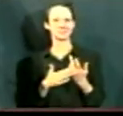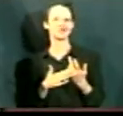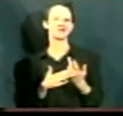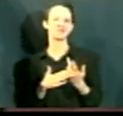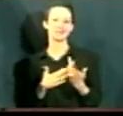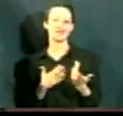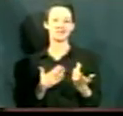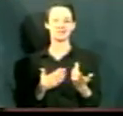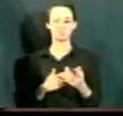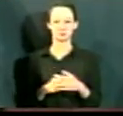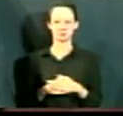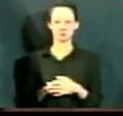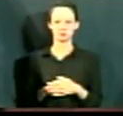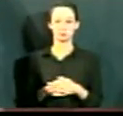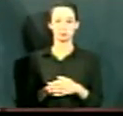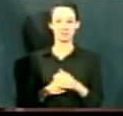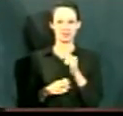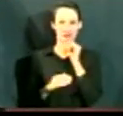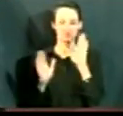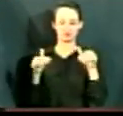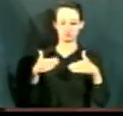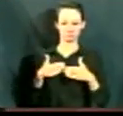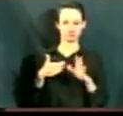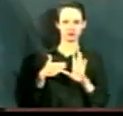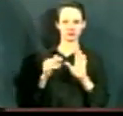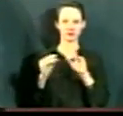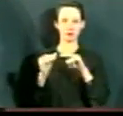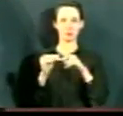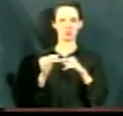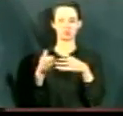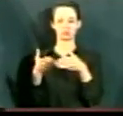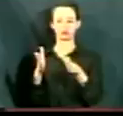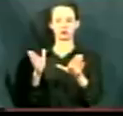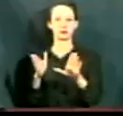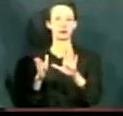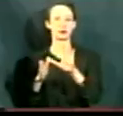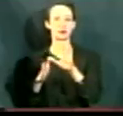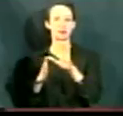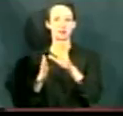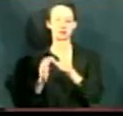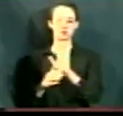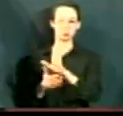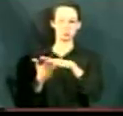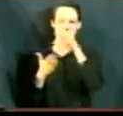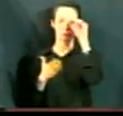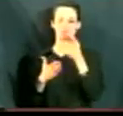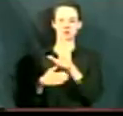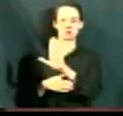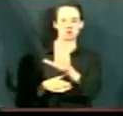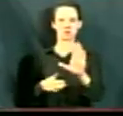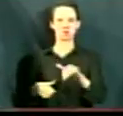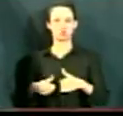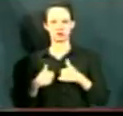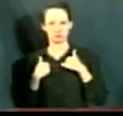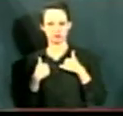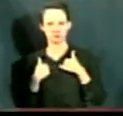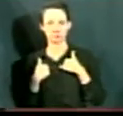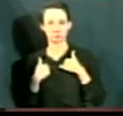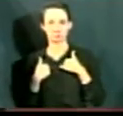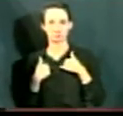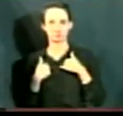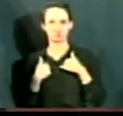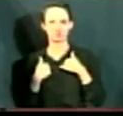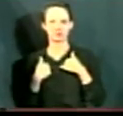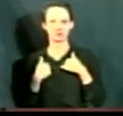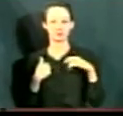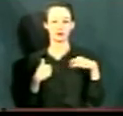make, this isn't about me, this is about the lives of all of your students. And we should be supporting the